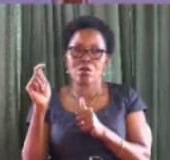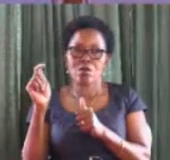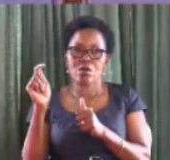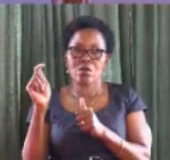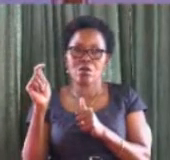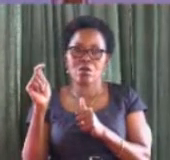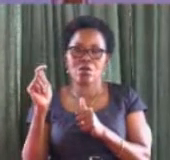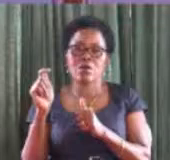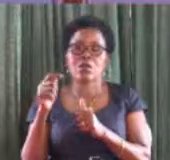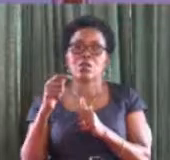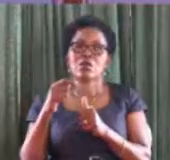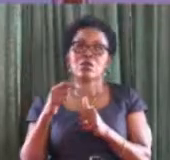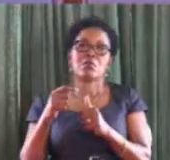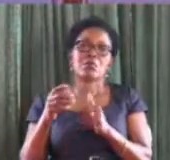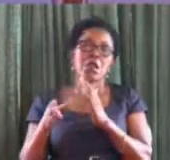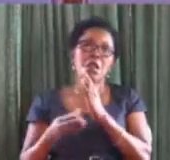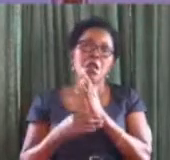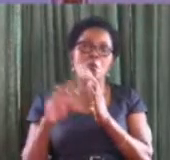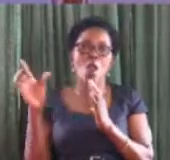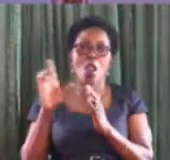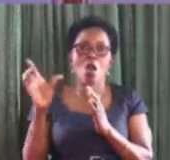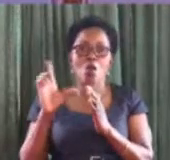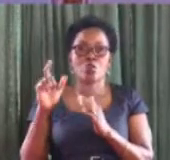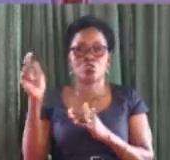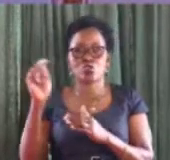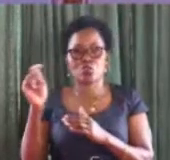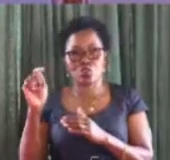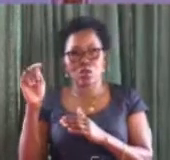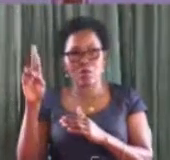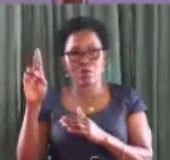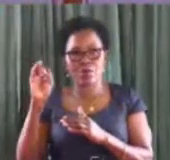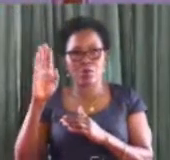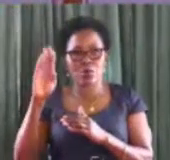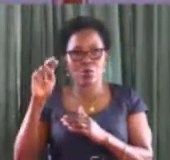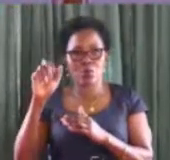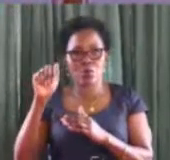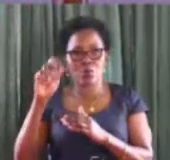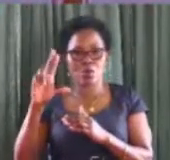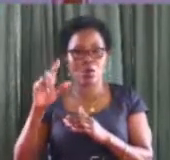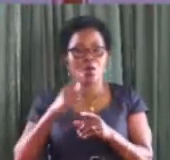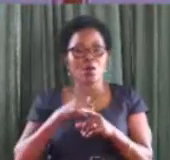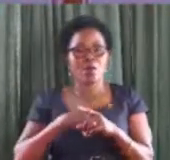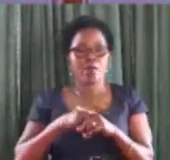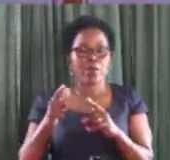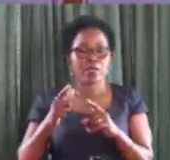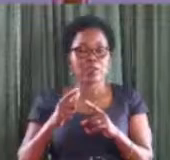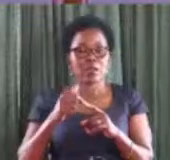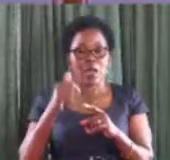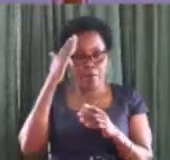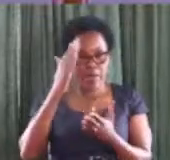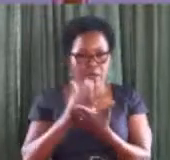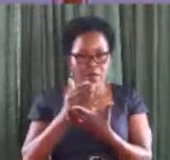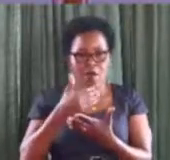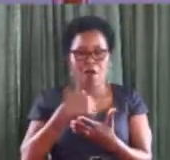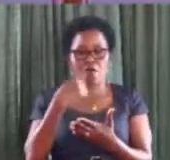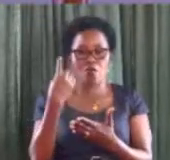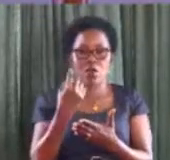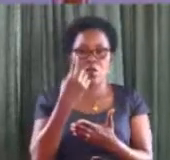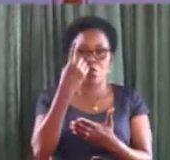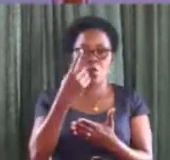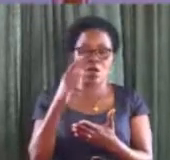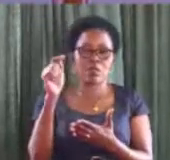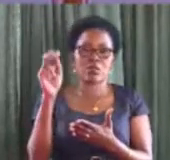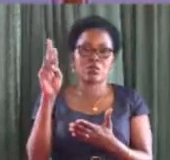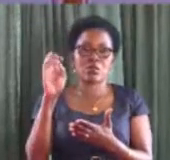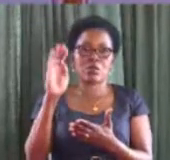They call local, but I believe there's only one tribunal, which I was going to come to, that